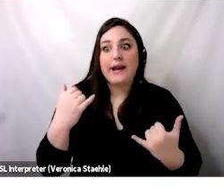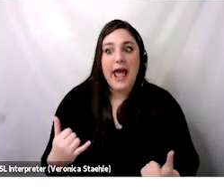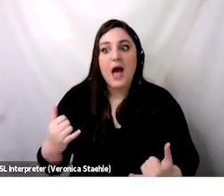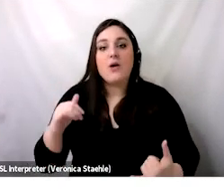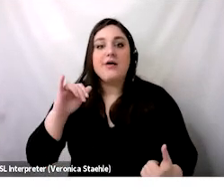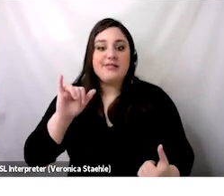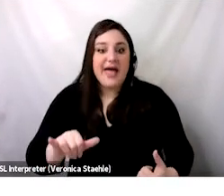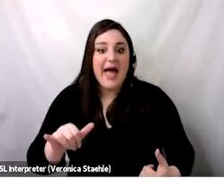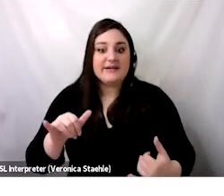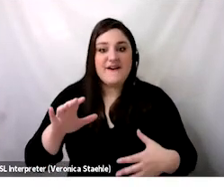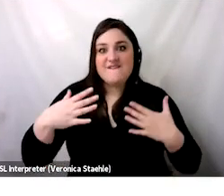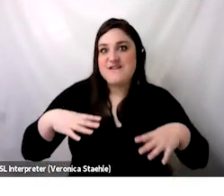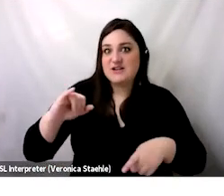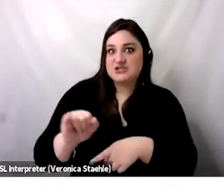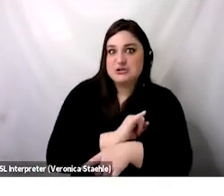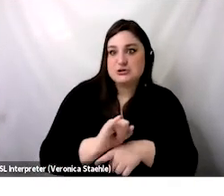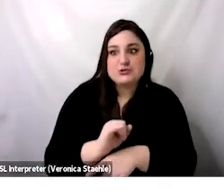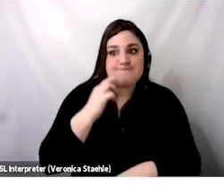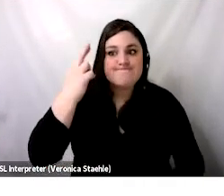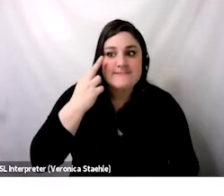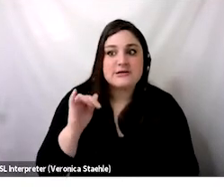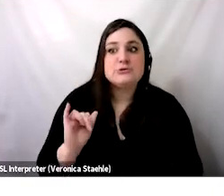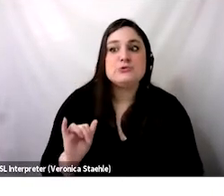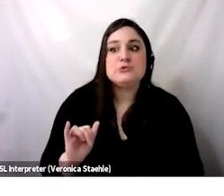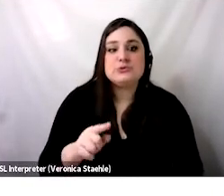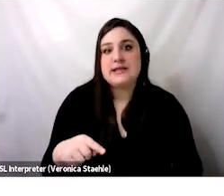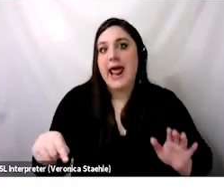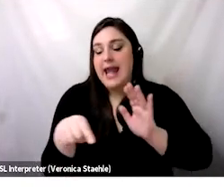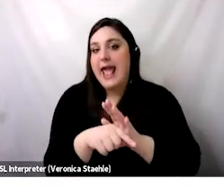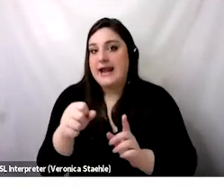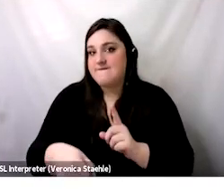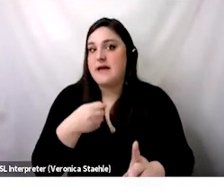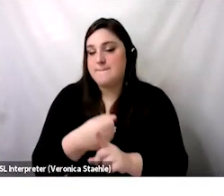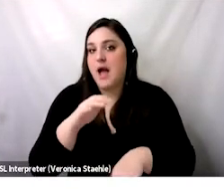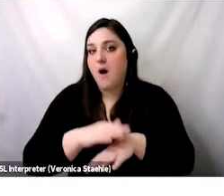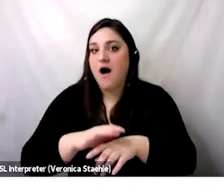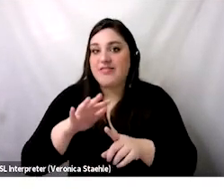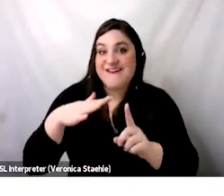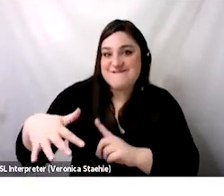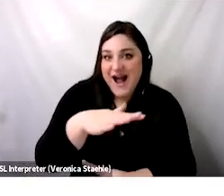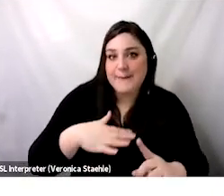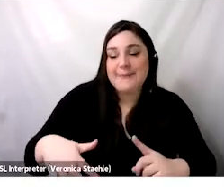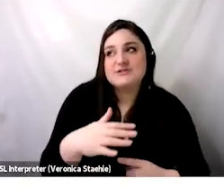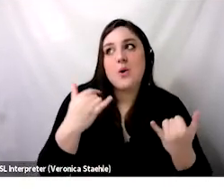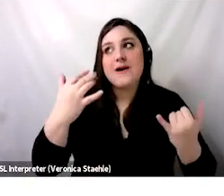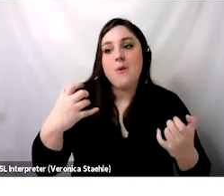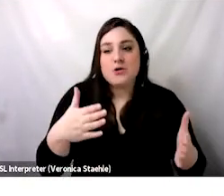regenerative agriculture as a way to move this industry into a more sustainable